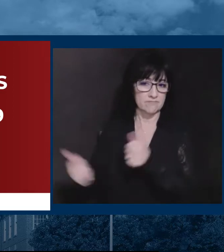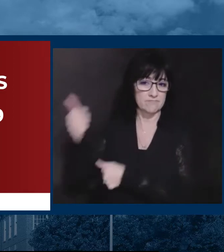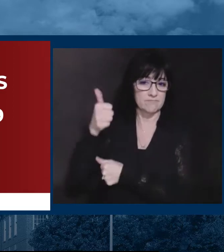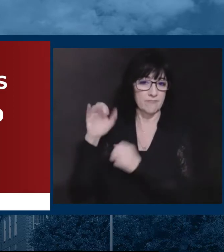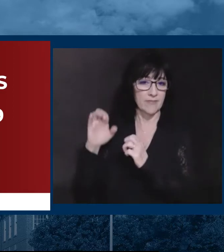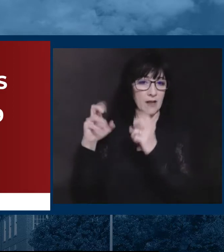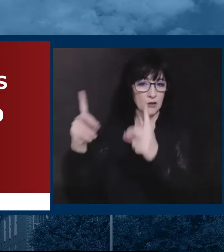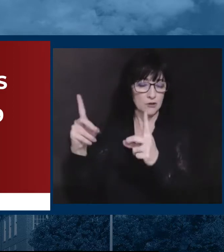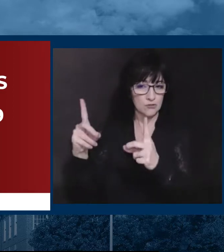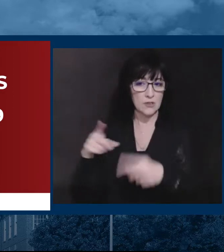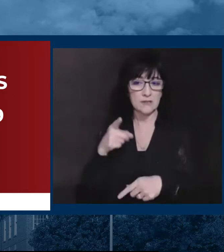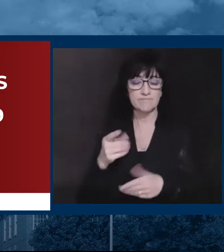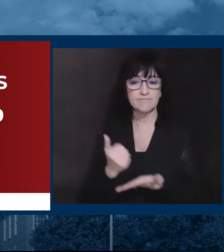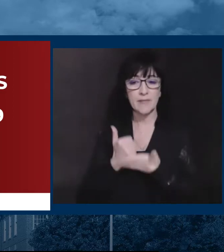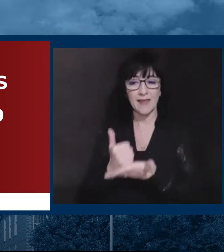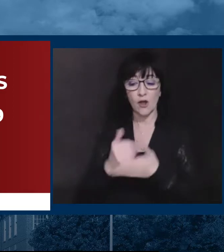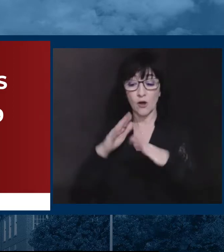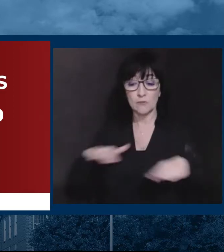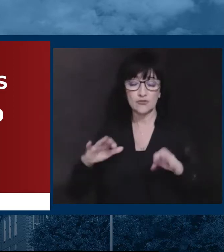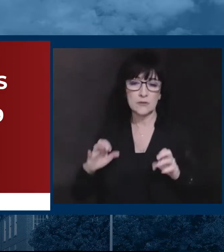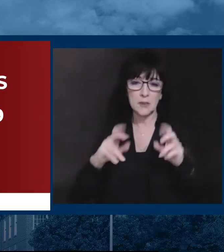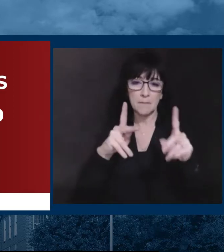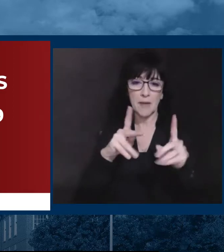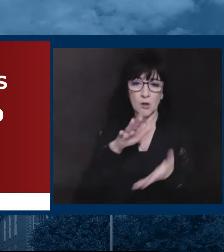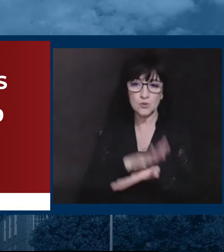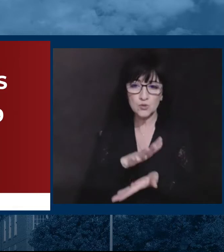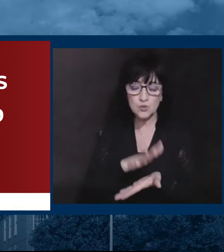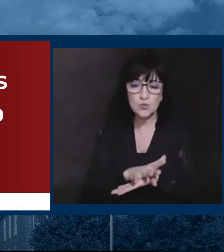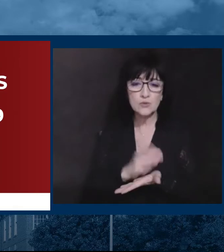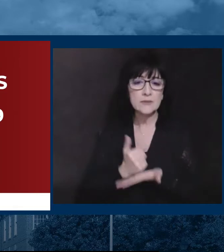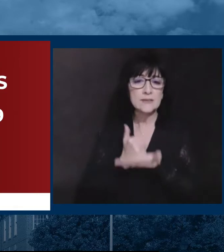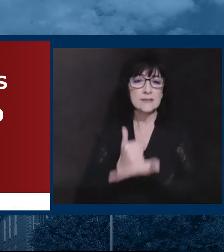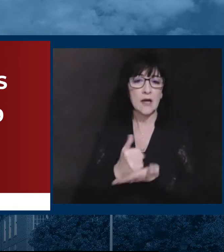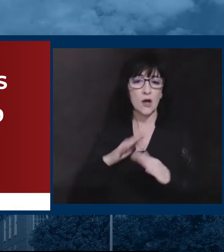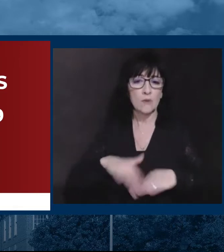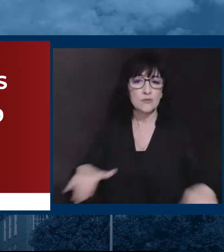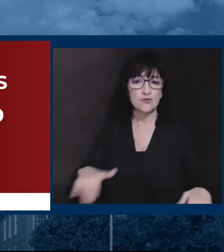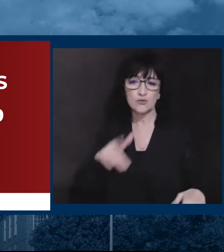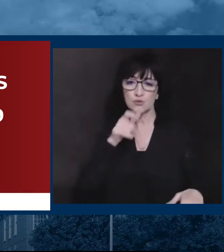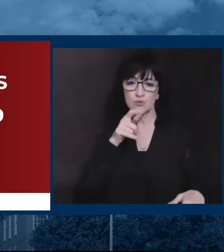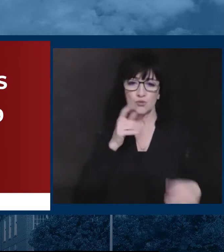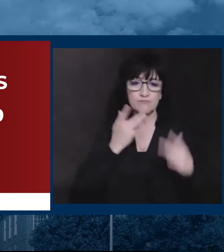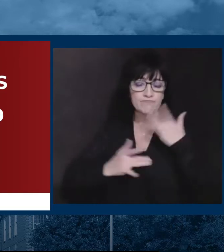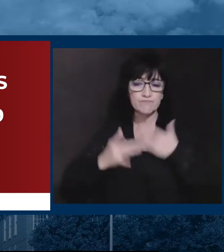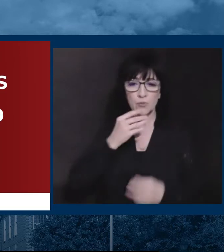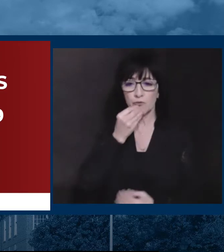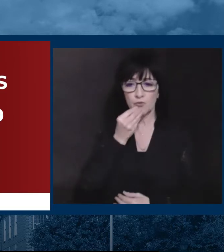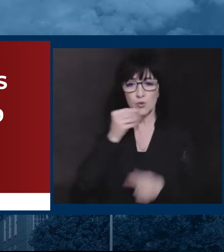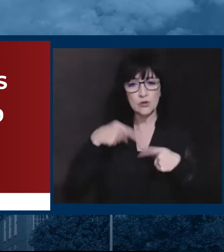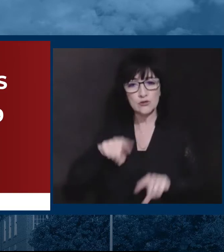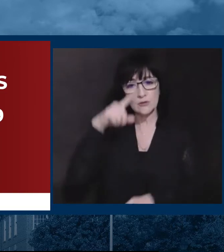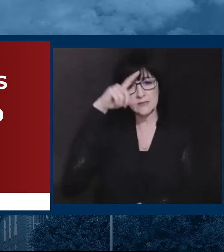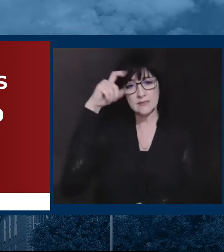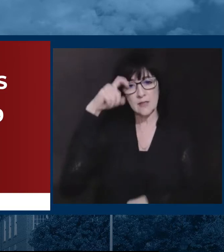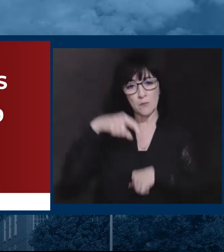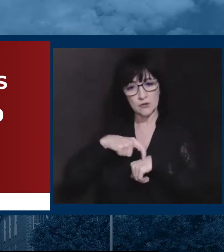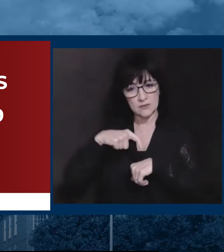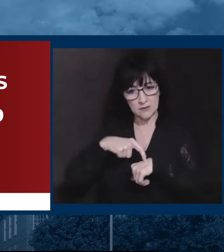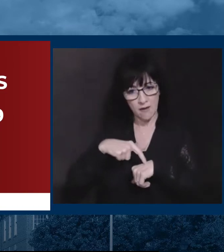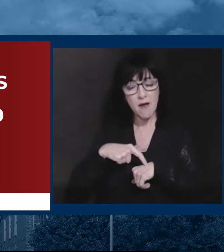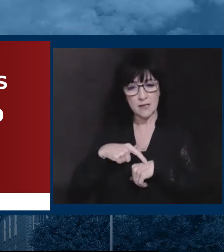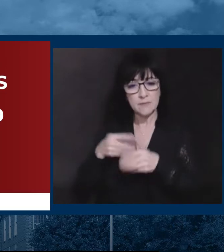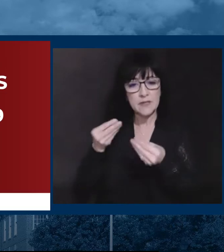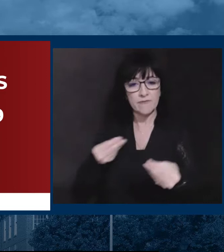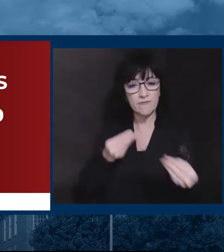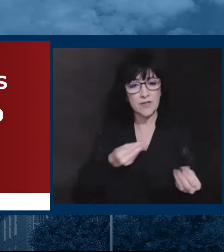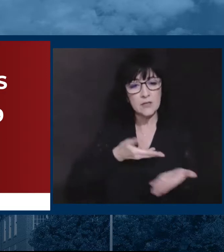into classrooms, getting school children fed and their families over the summertime, protecting children and staff and educators,